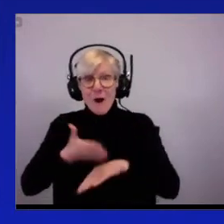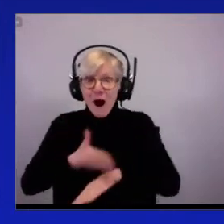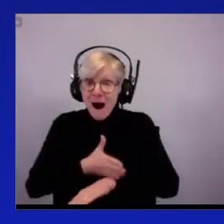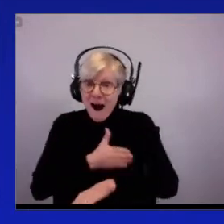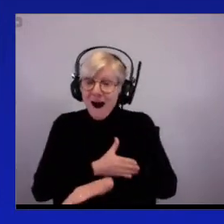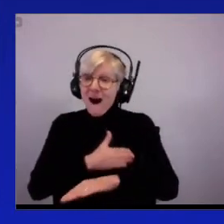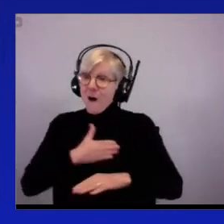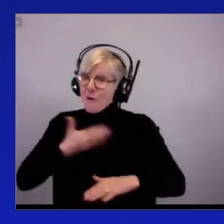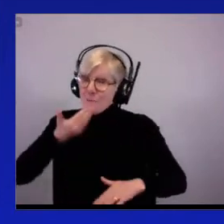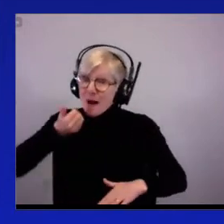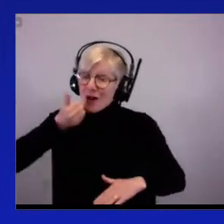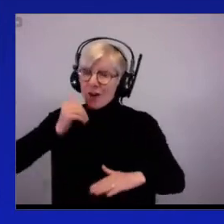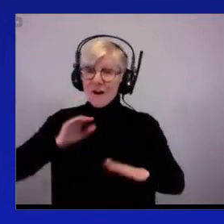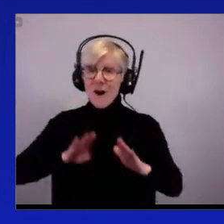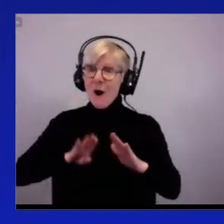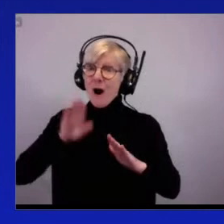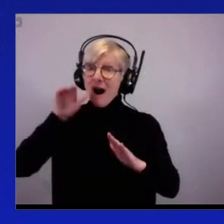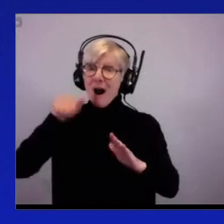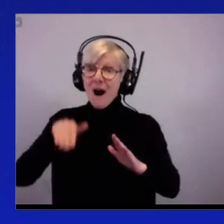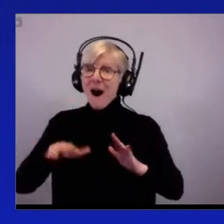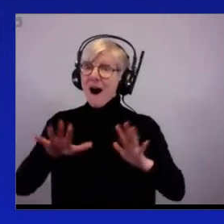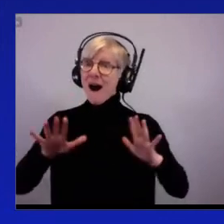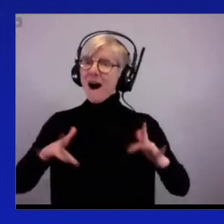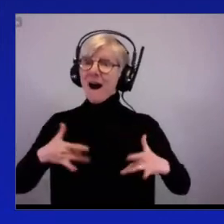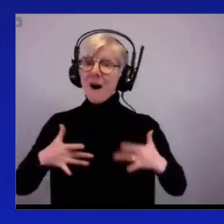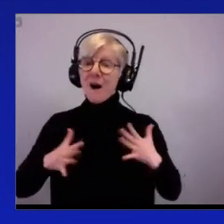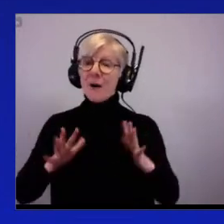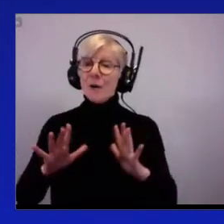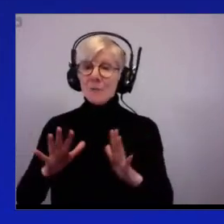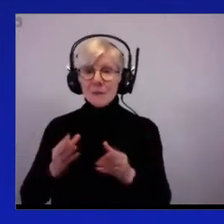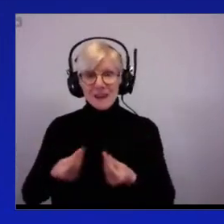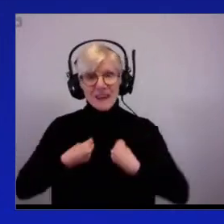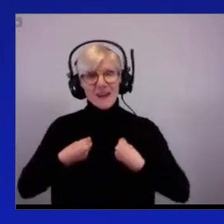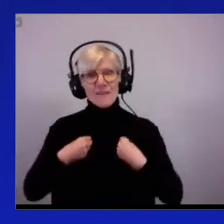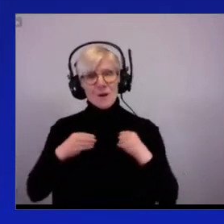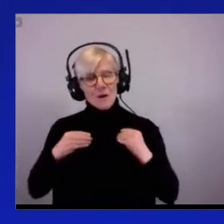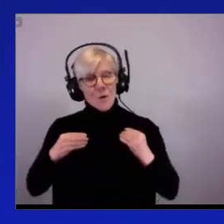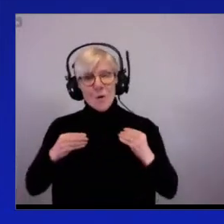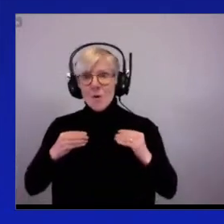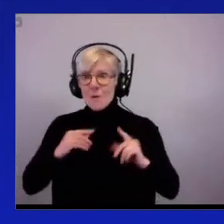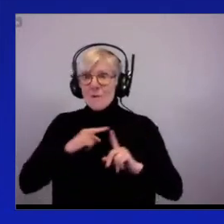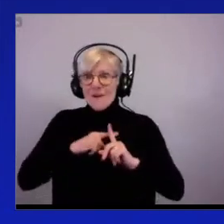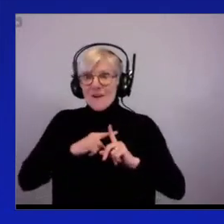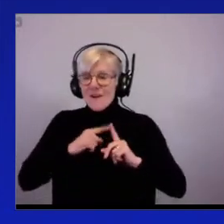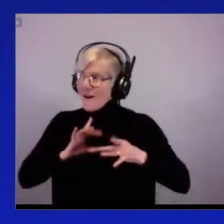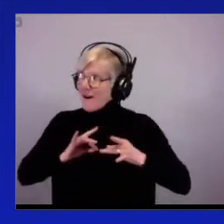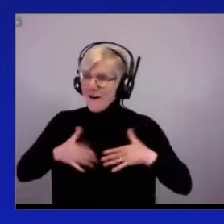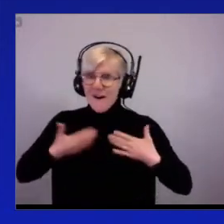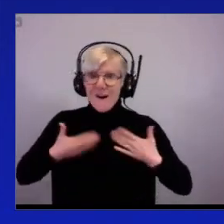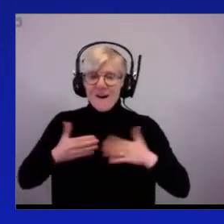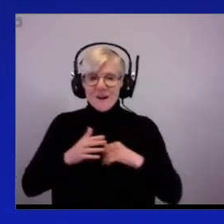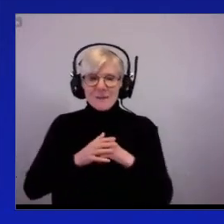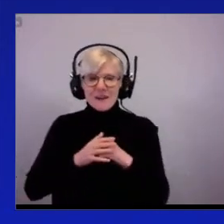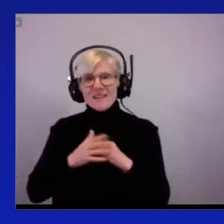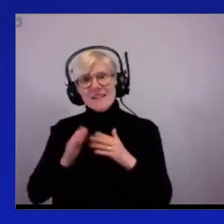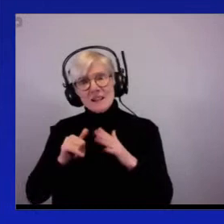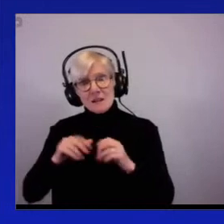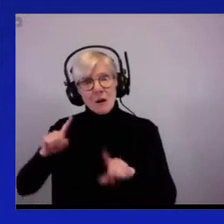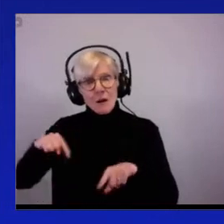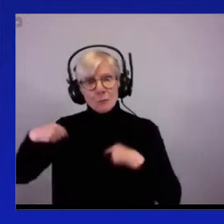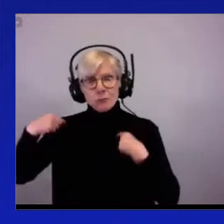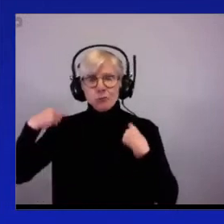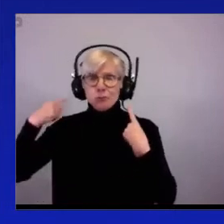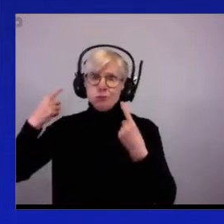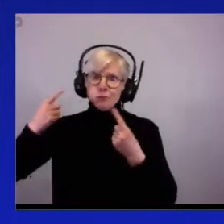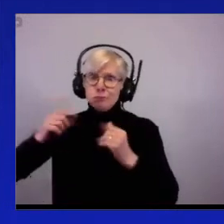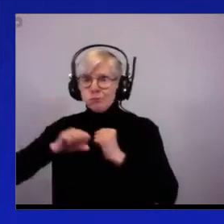can feel that we're getting there. Because you need to the tunnel is long, so I think